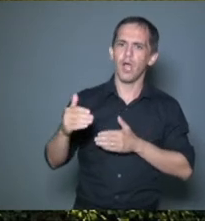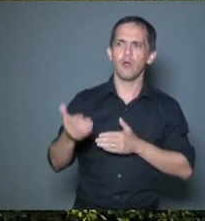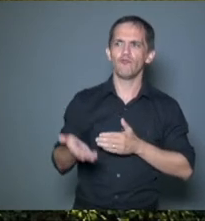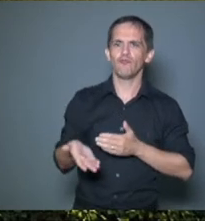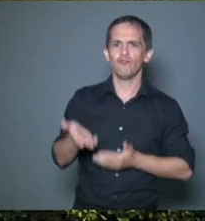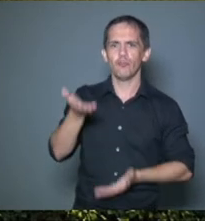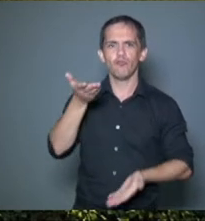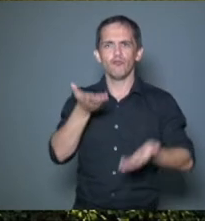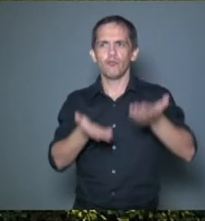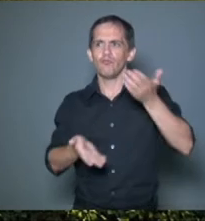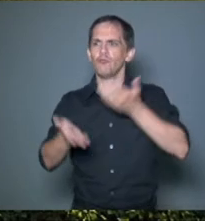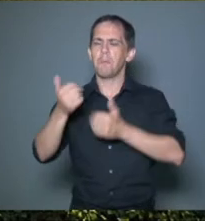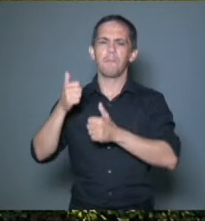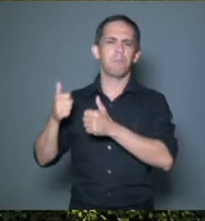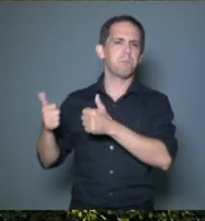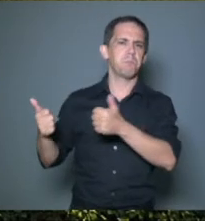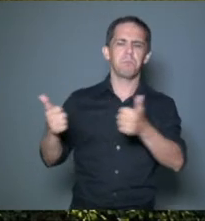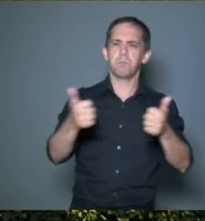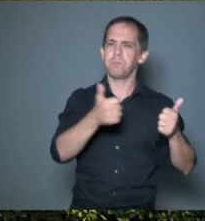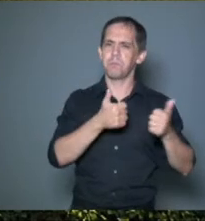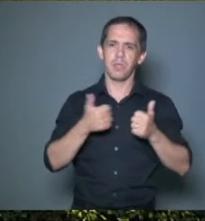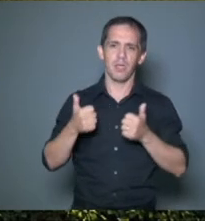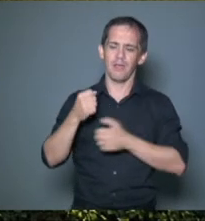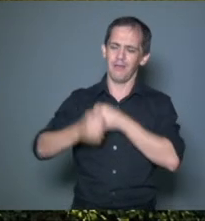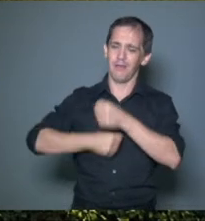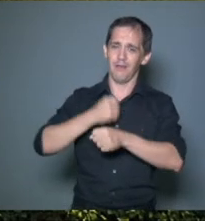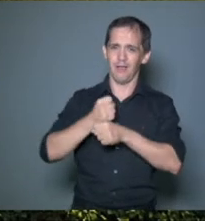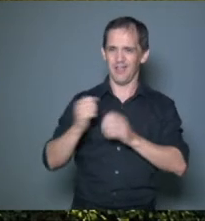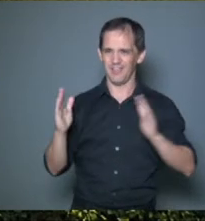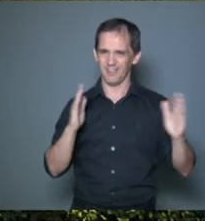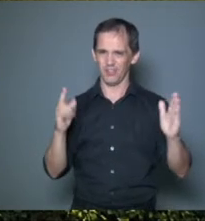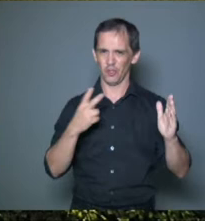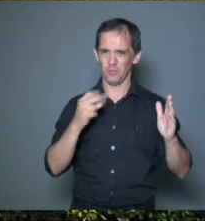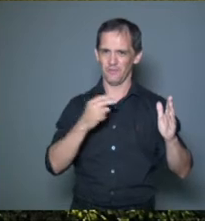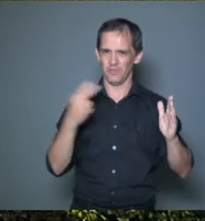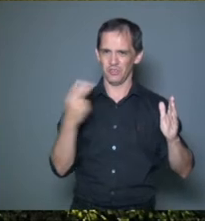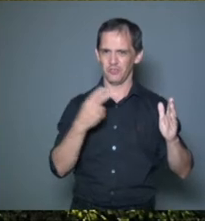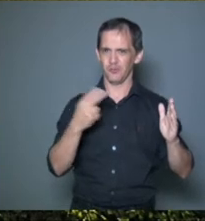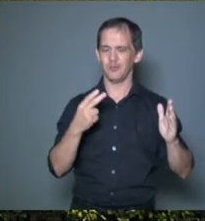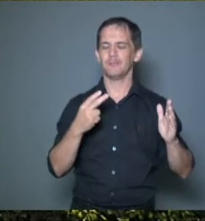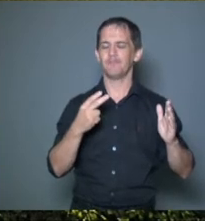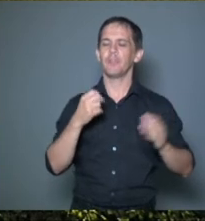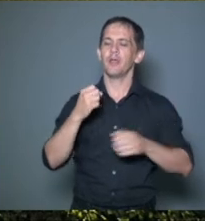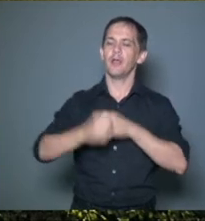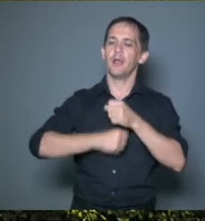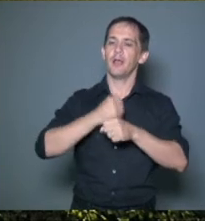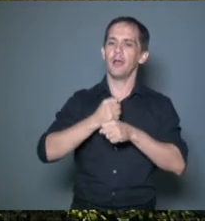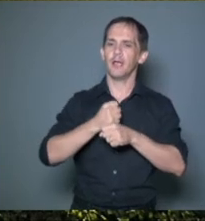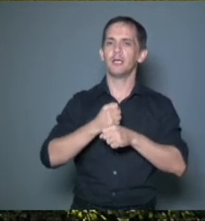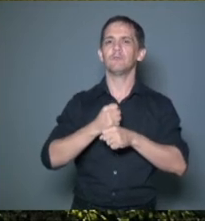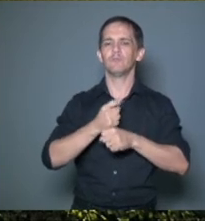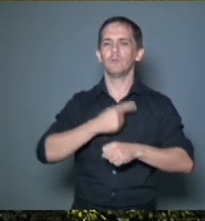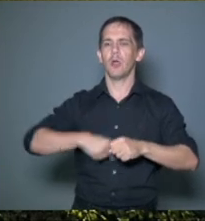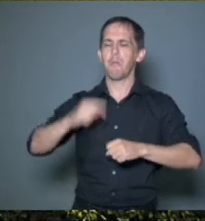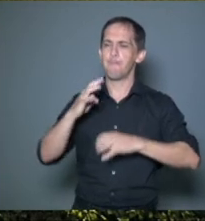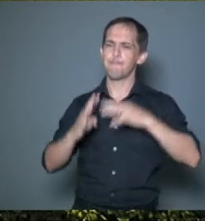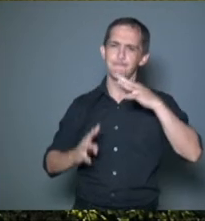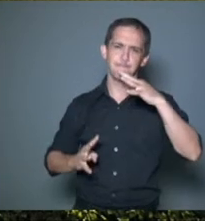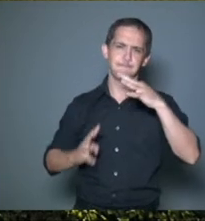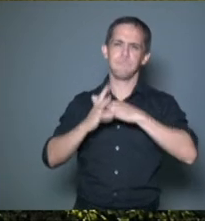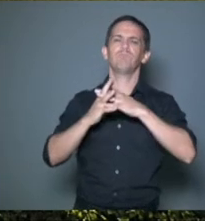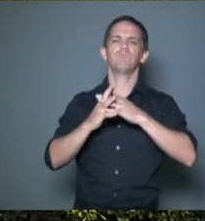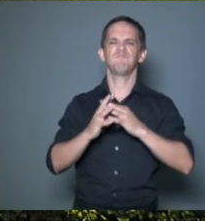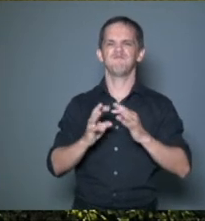2022. So 2022, once again, is a year where